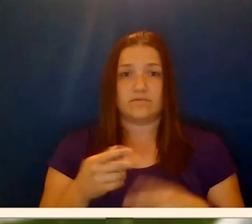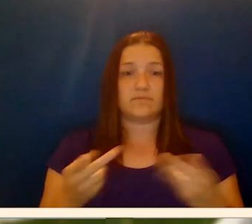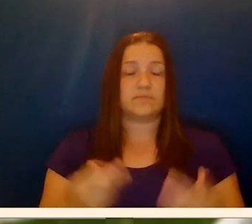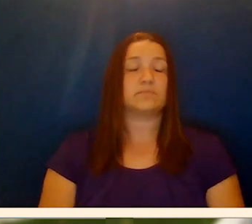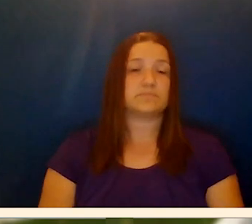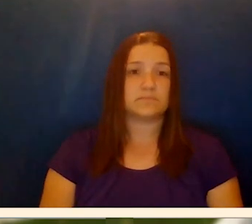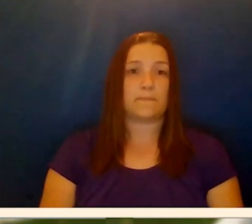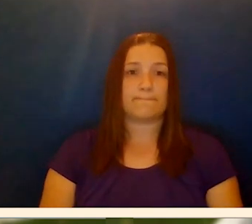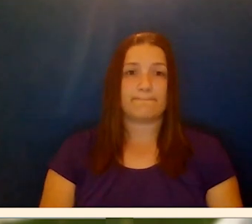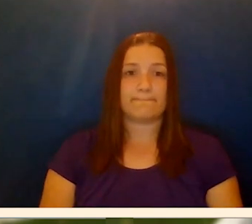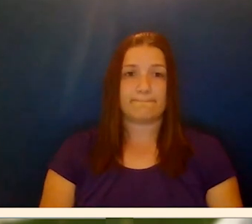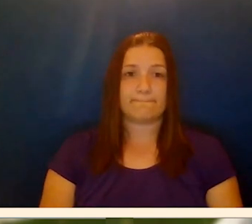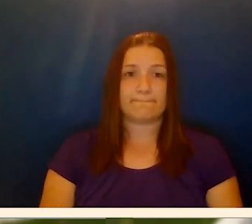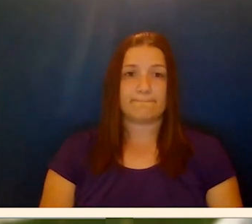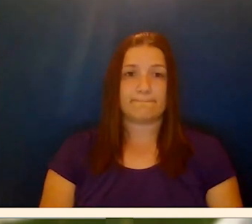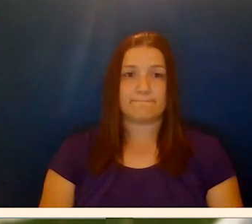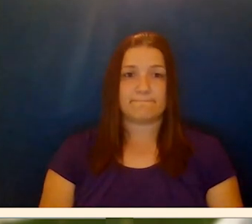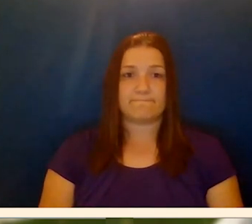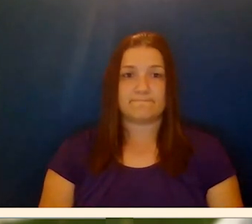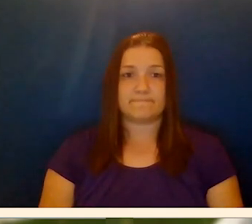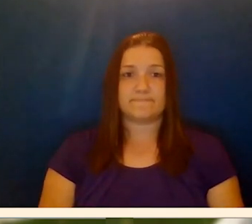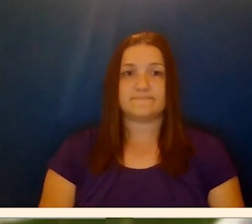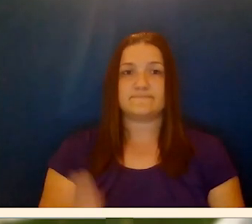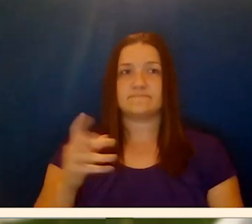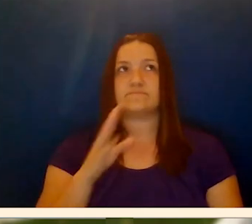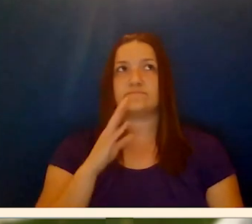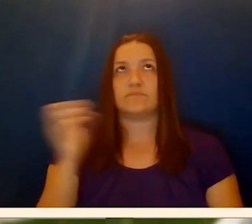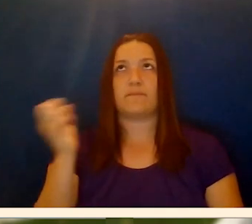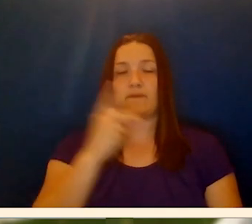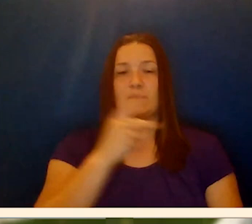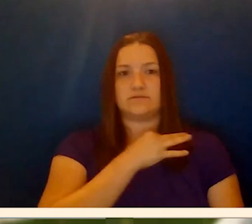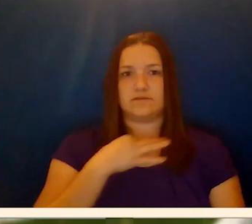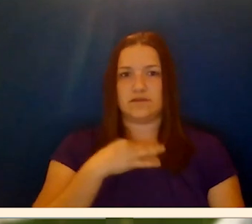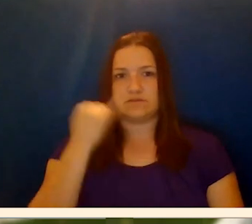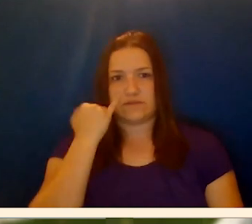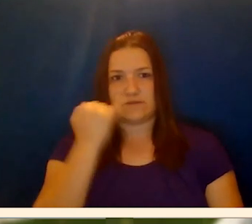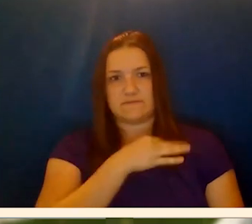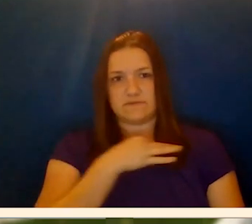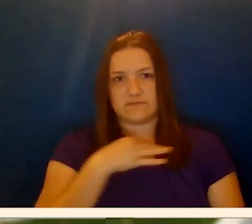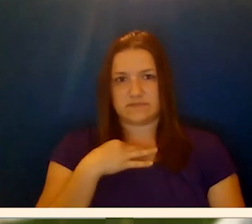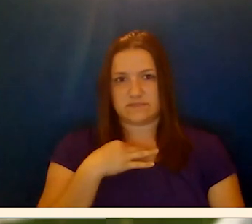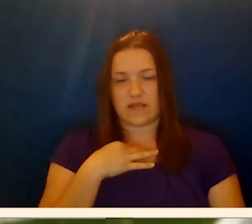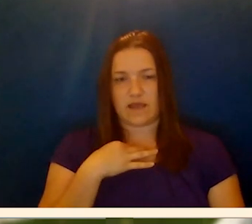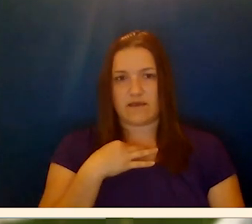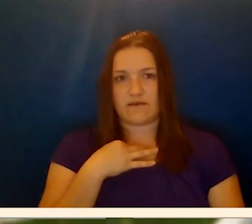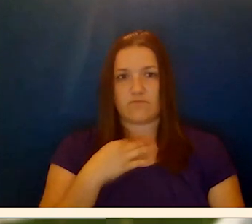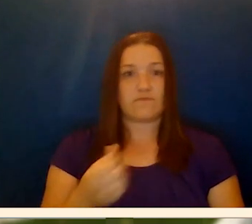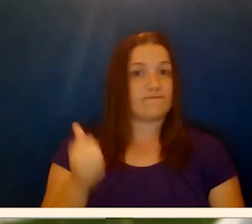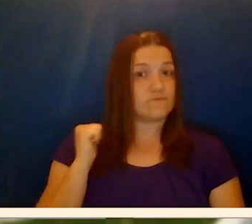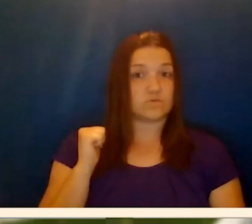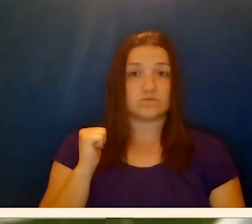to the employees for just a minute. So if an employee refuses to take the vaccine,